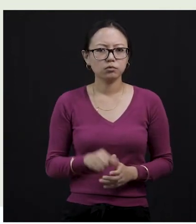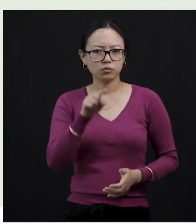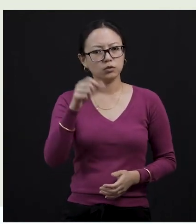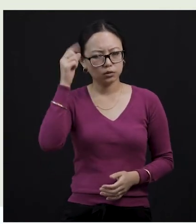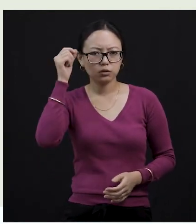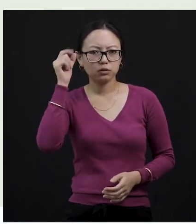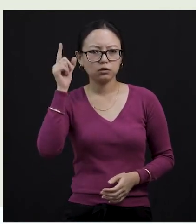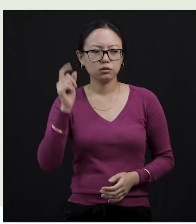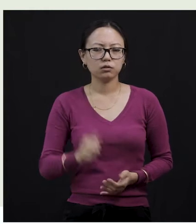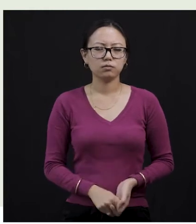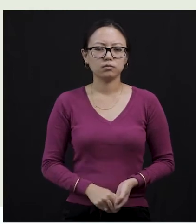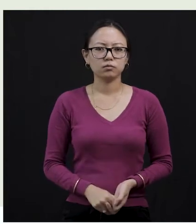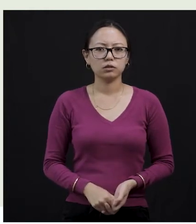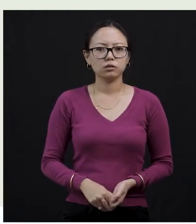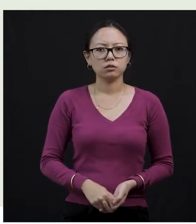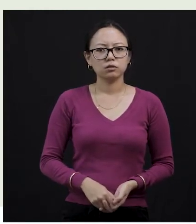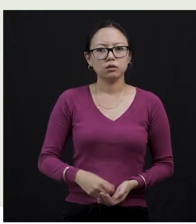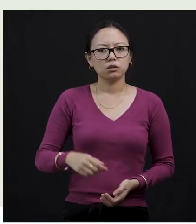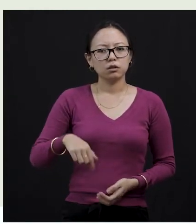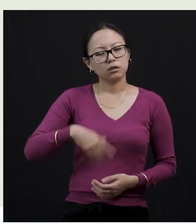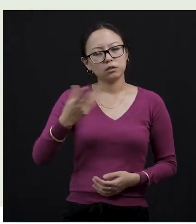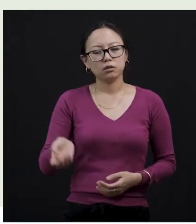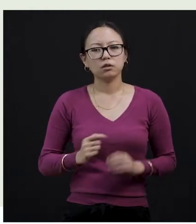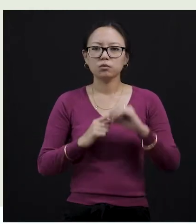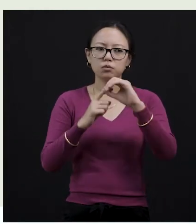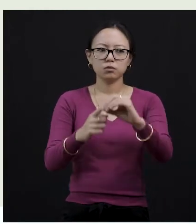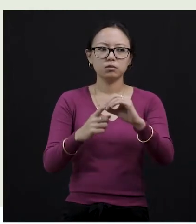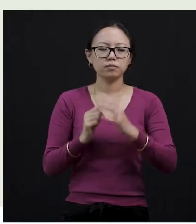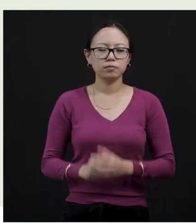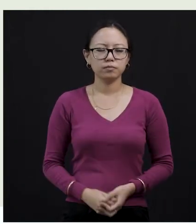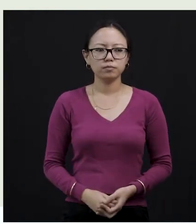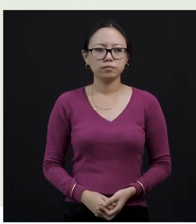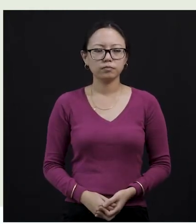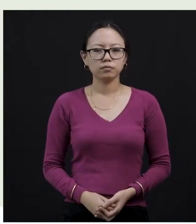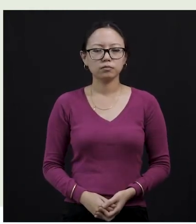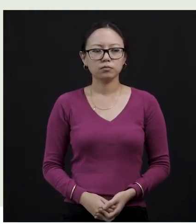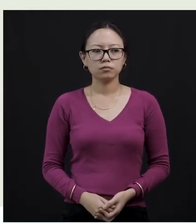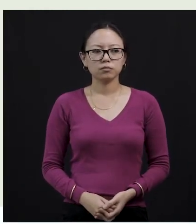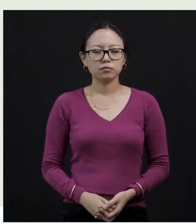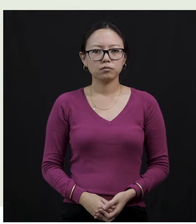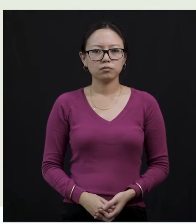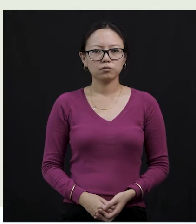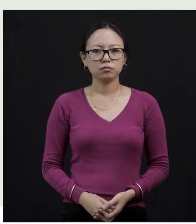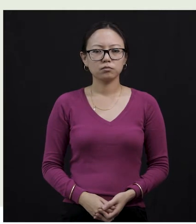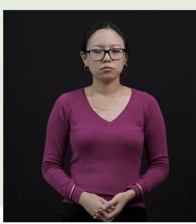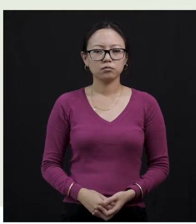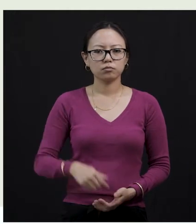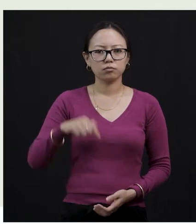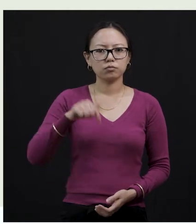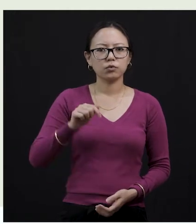understood? Okay, let's move to the next sum. That is, again, we